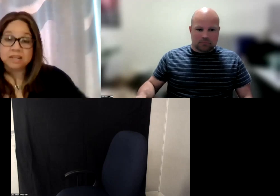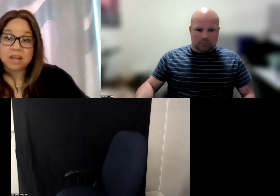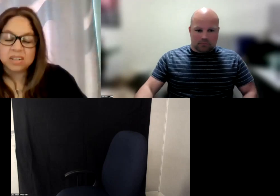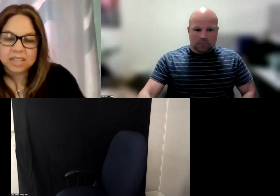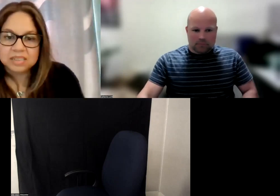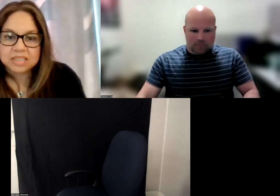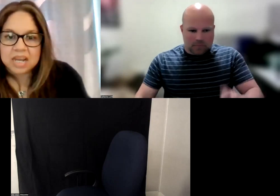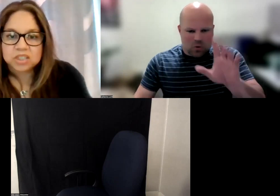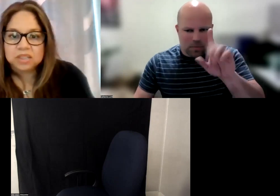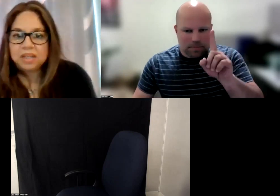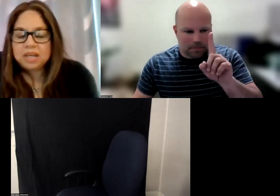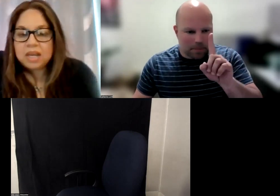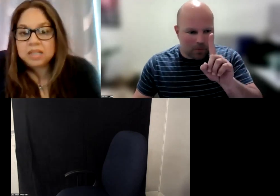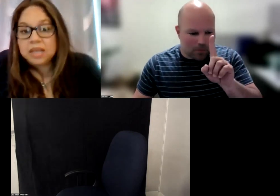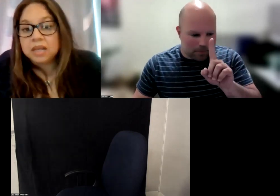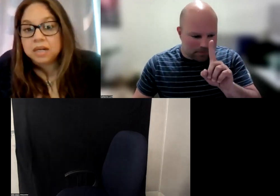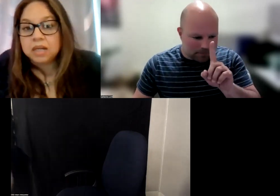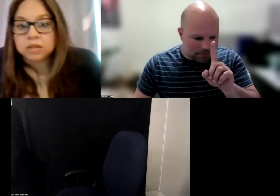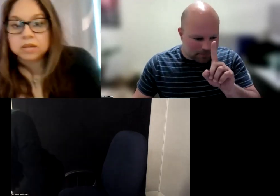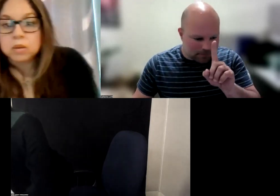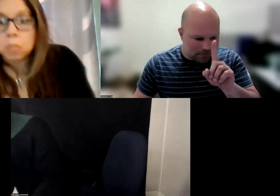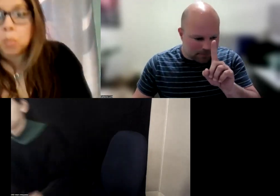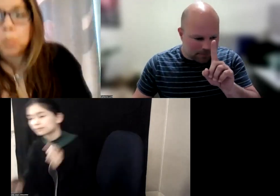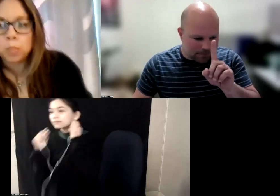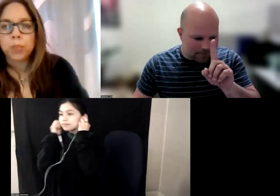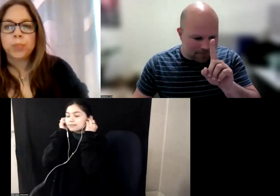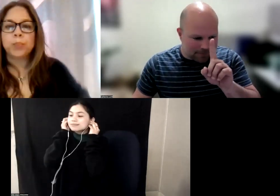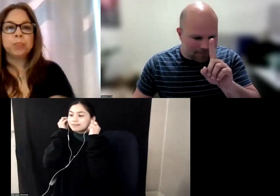So my daughter is actually in